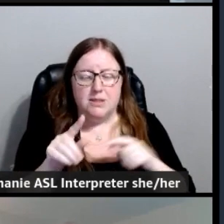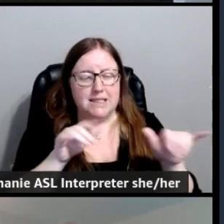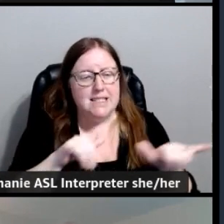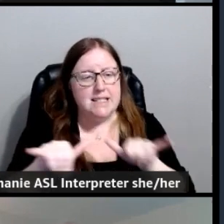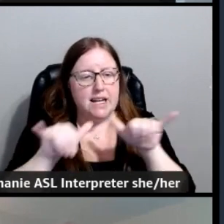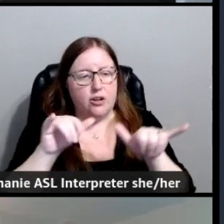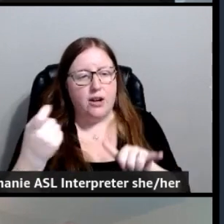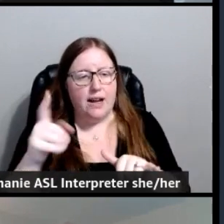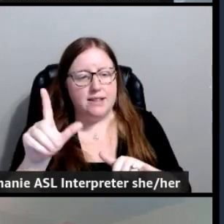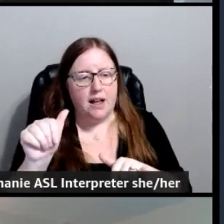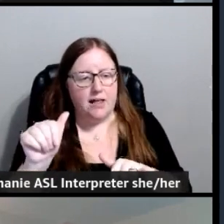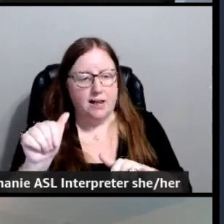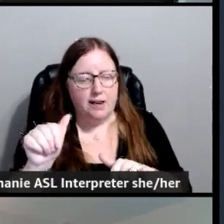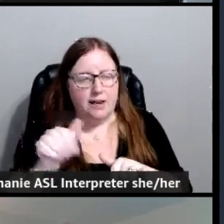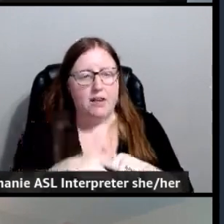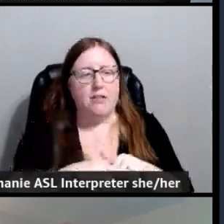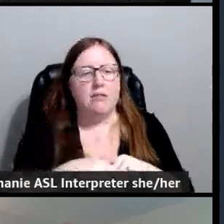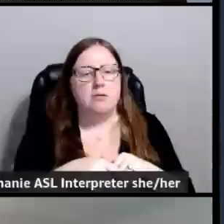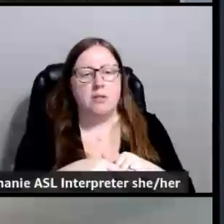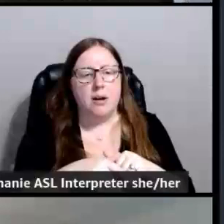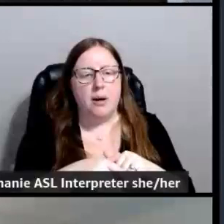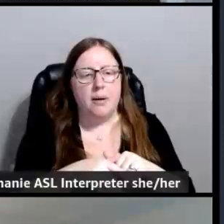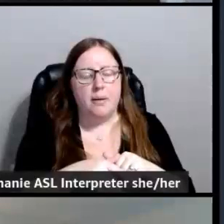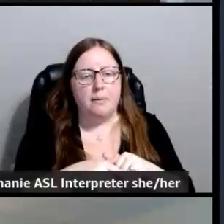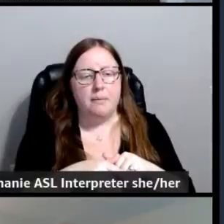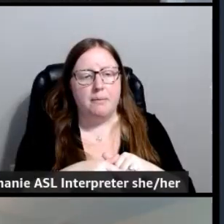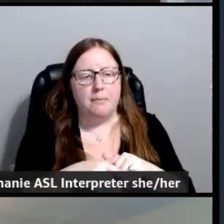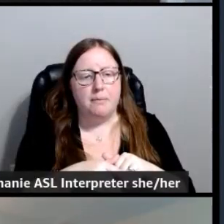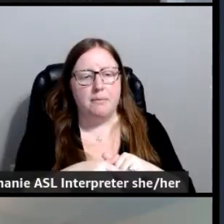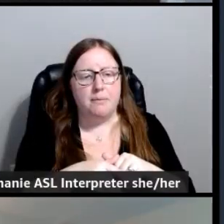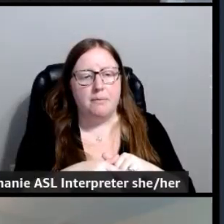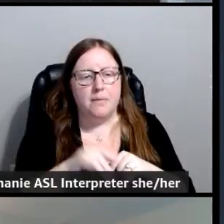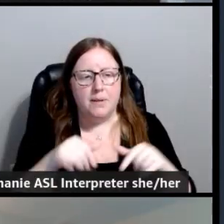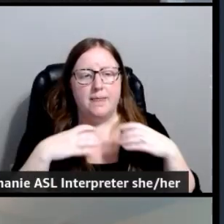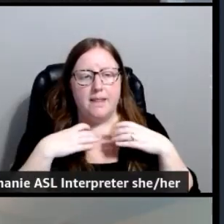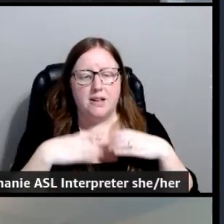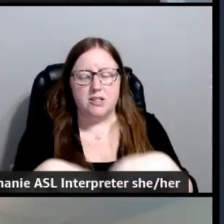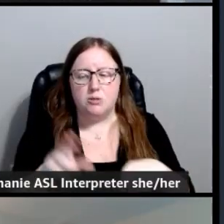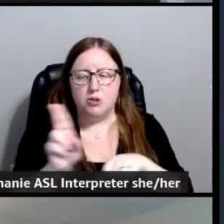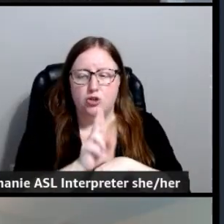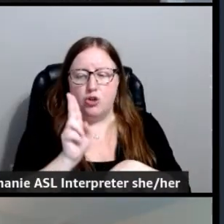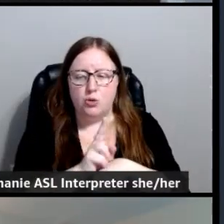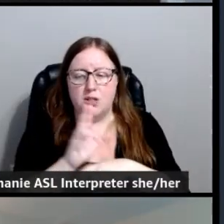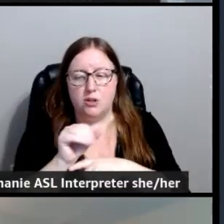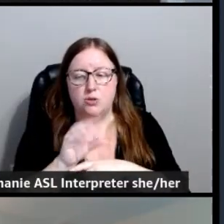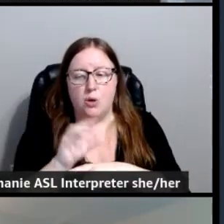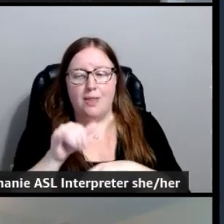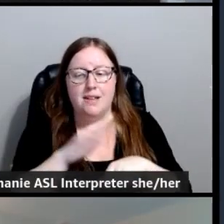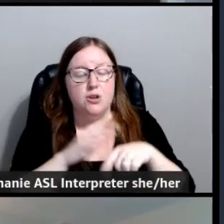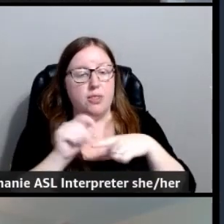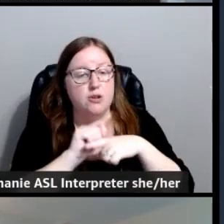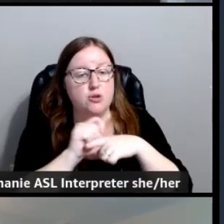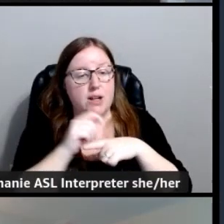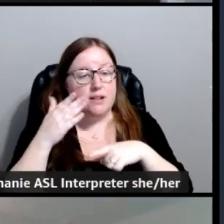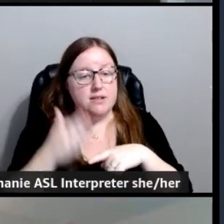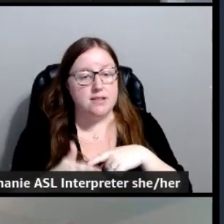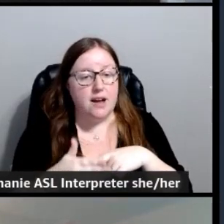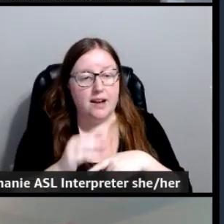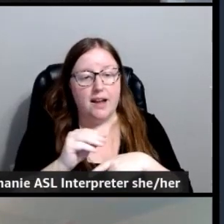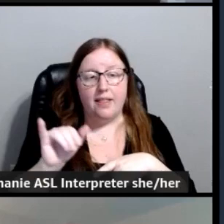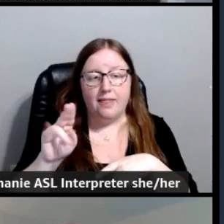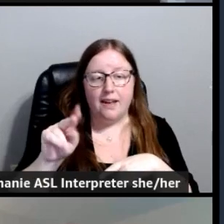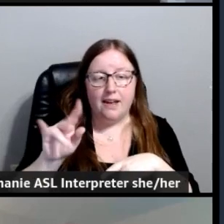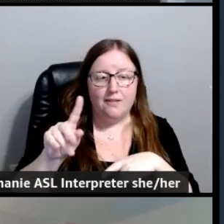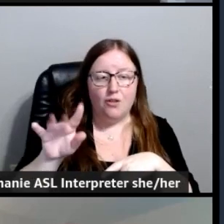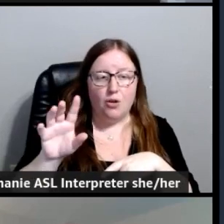XLA bits that customers are using. So that's on the training side, and on the inference side, it's